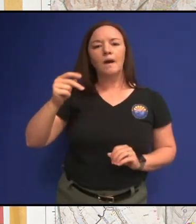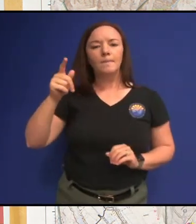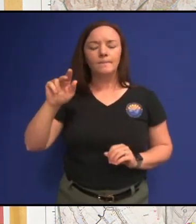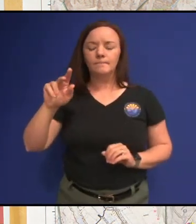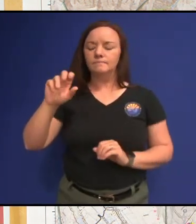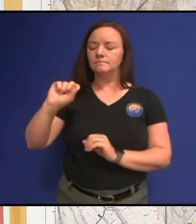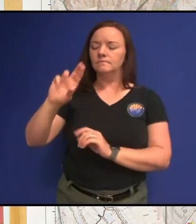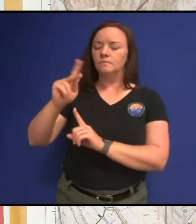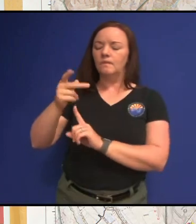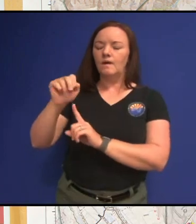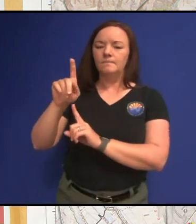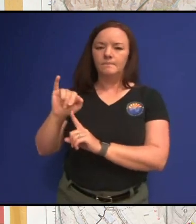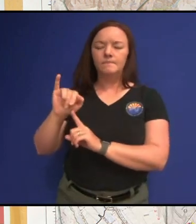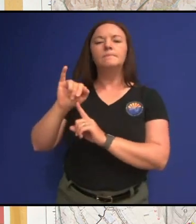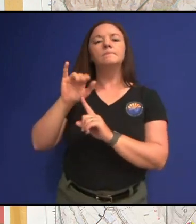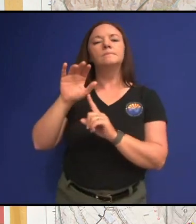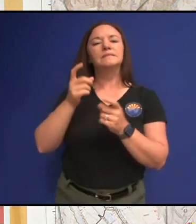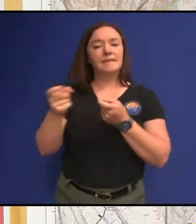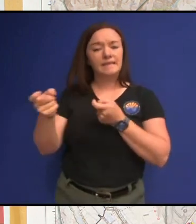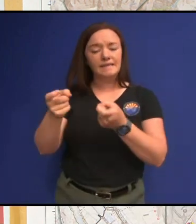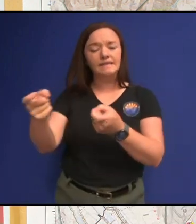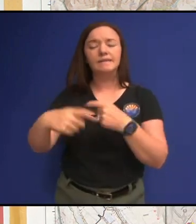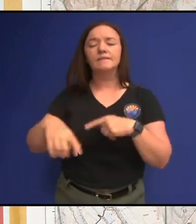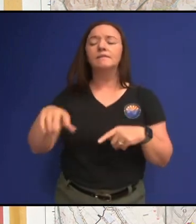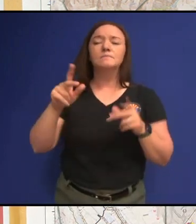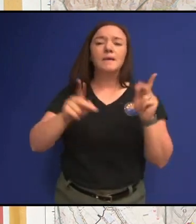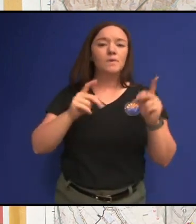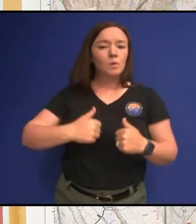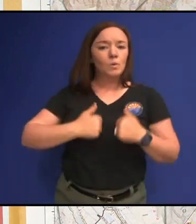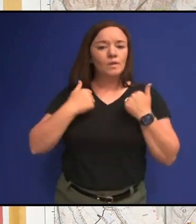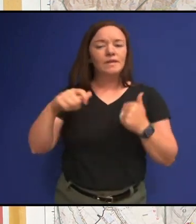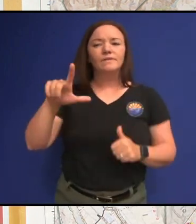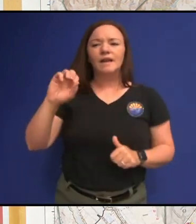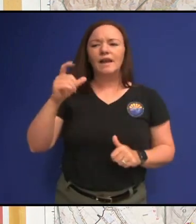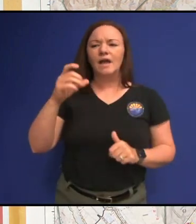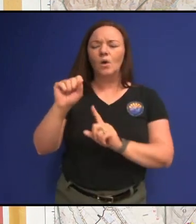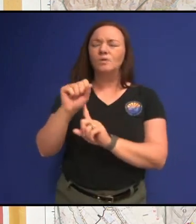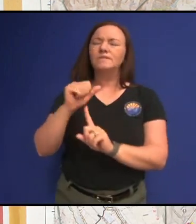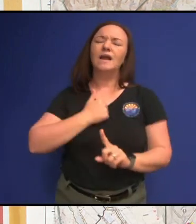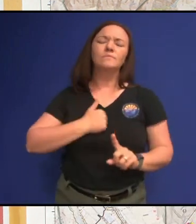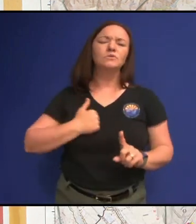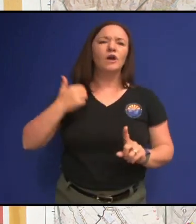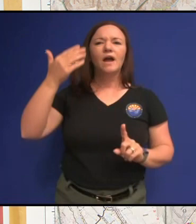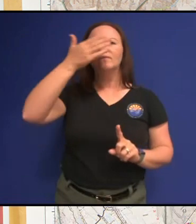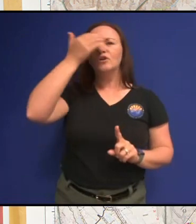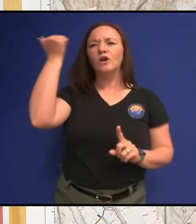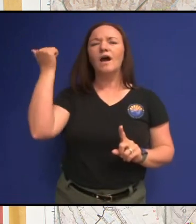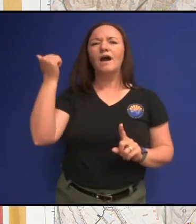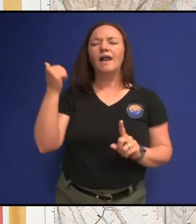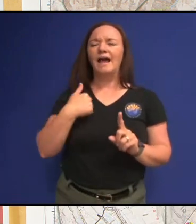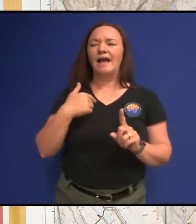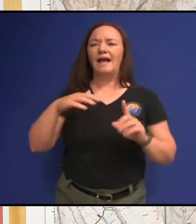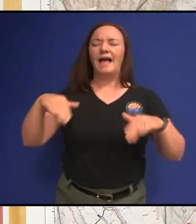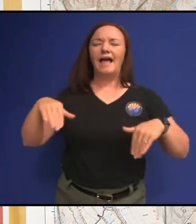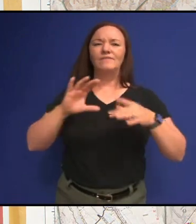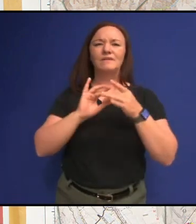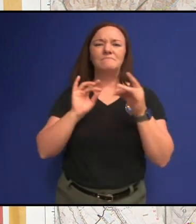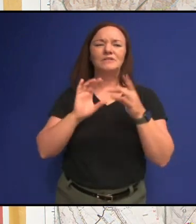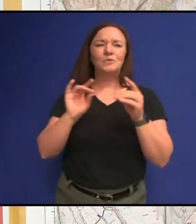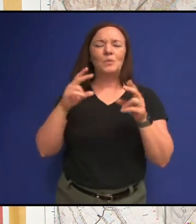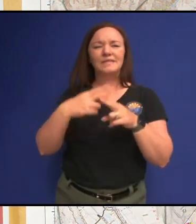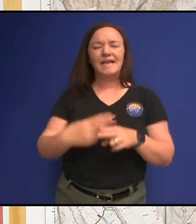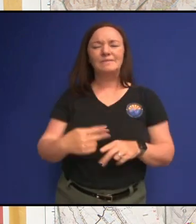in Gallegos, and I'm sorry, I forgot. I haven't had to talk about these names in a while. Tres Mochas, and there's